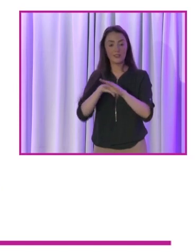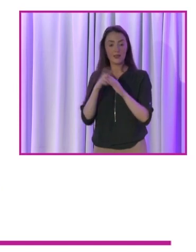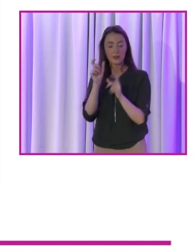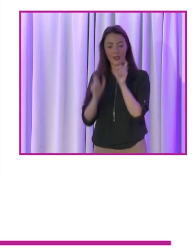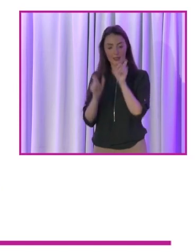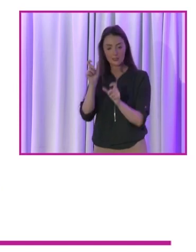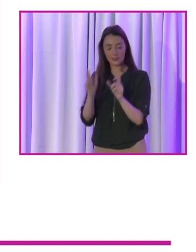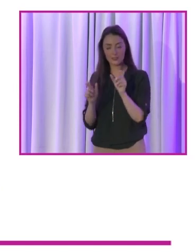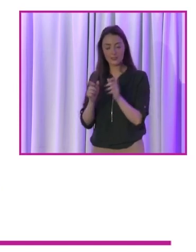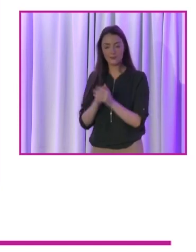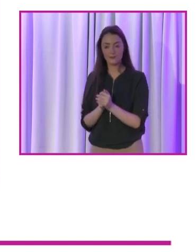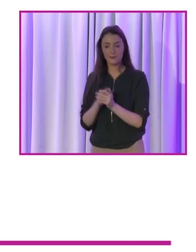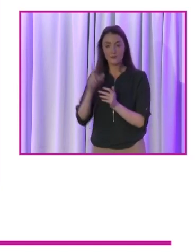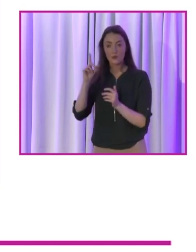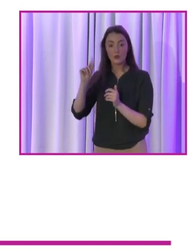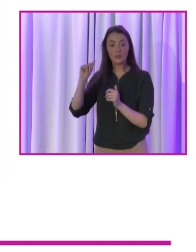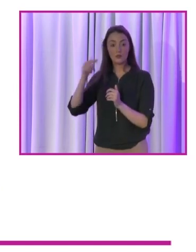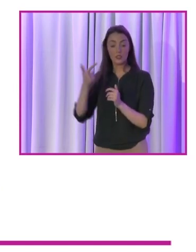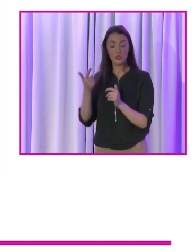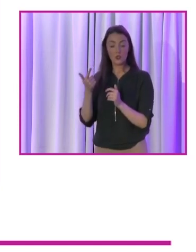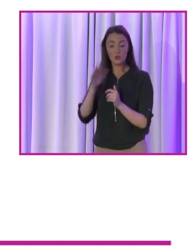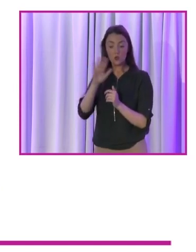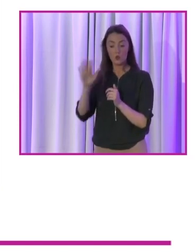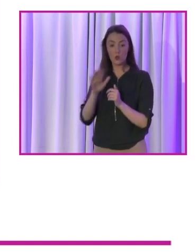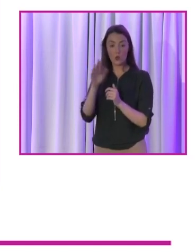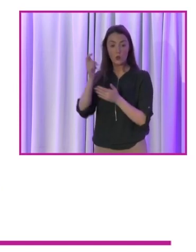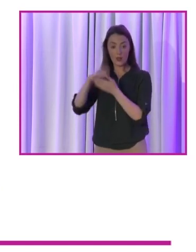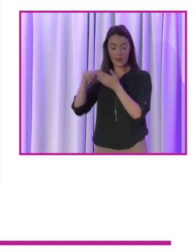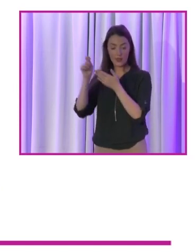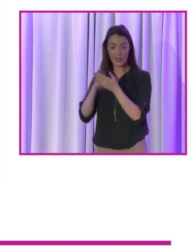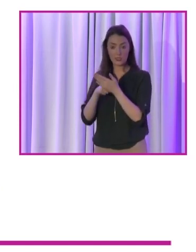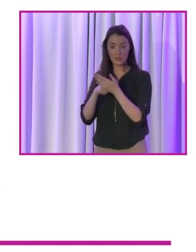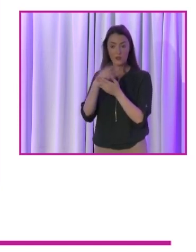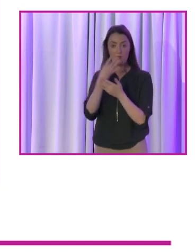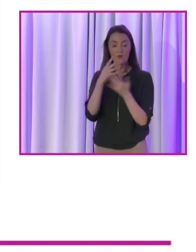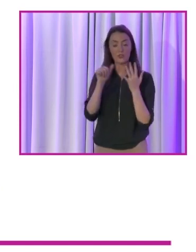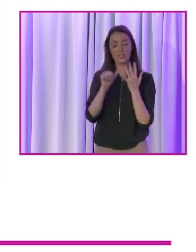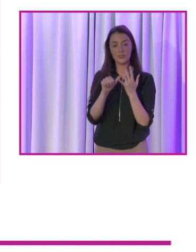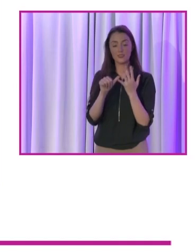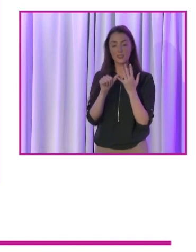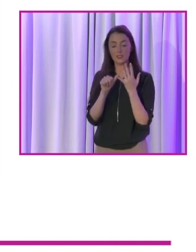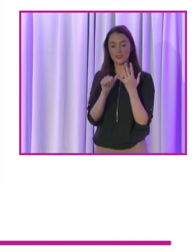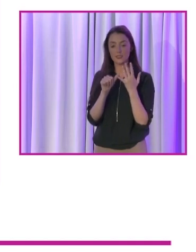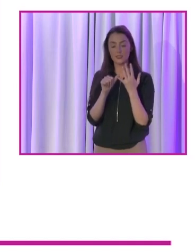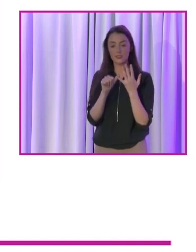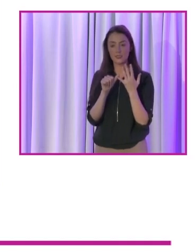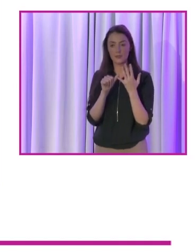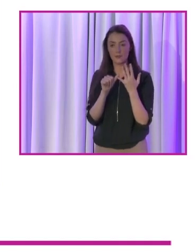In the 2022 local authority elections, 46